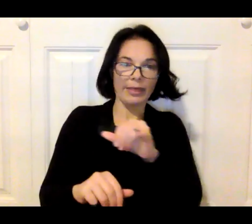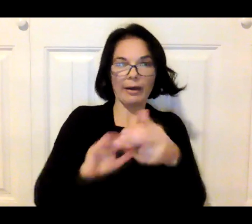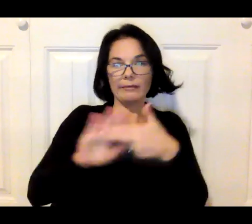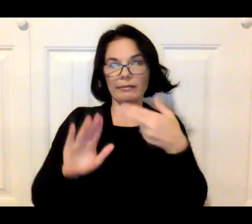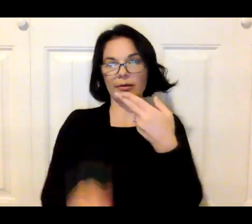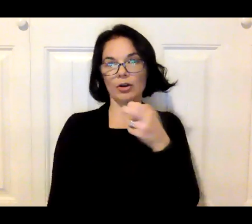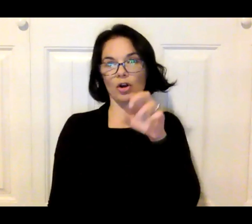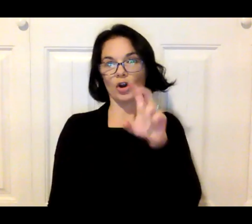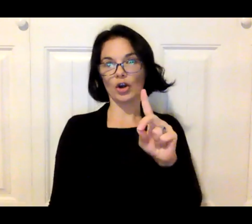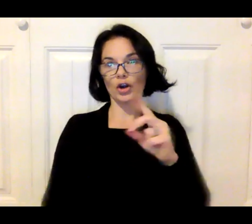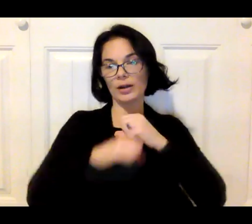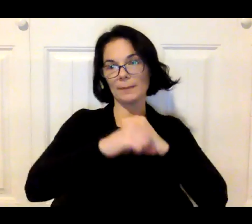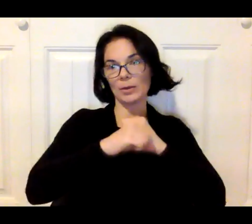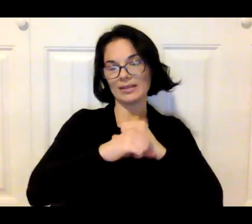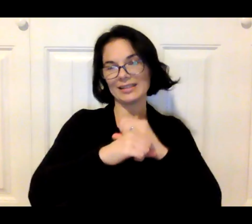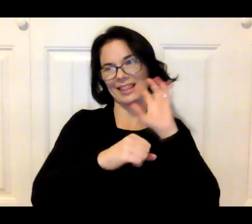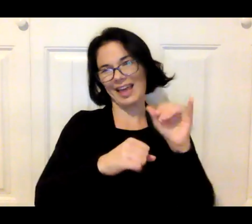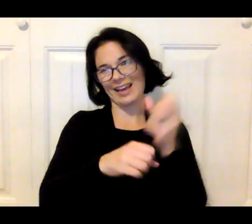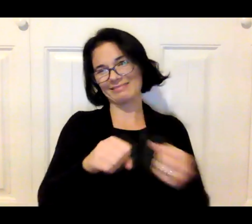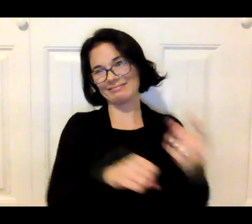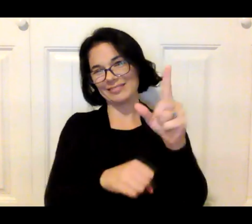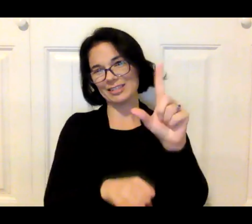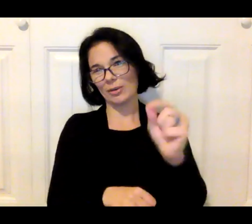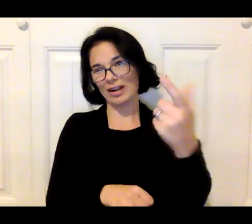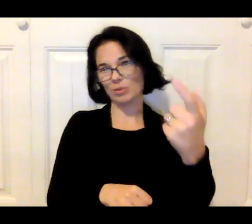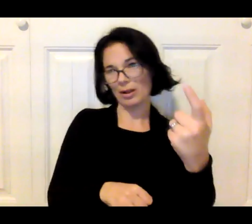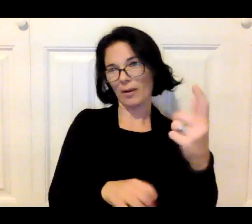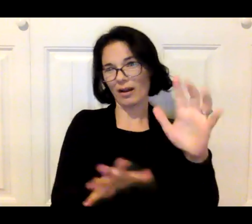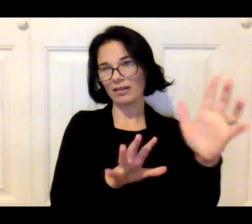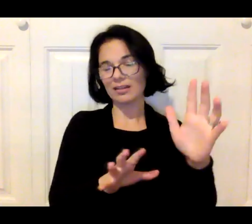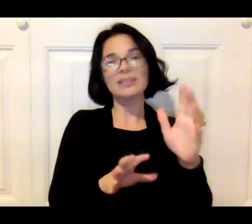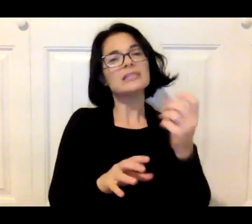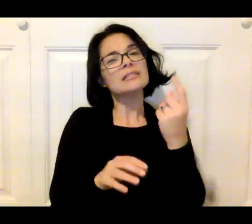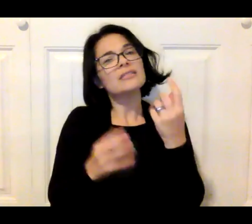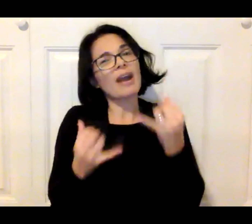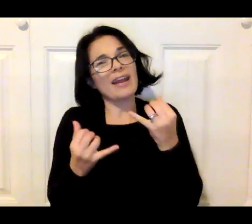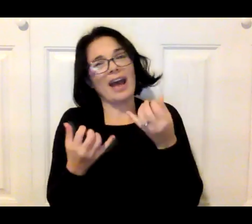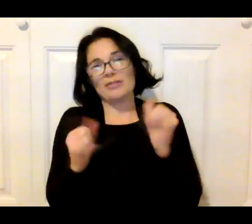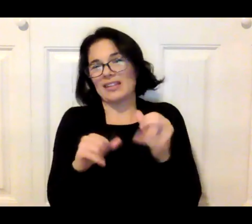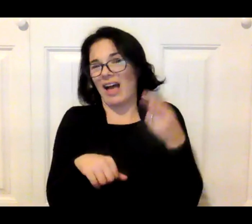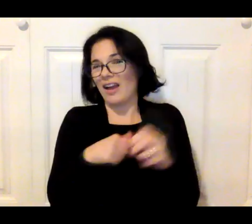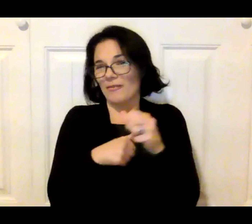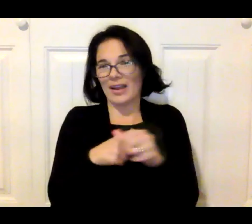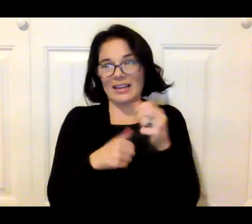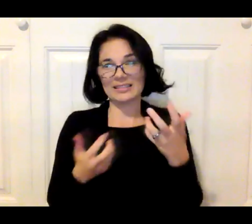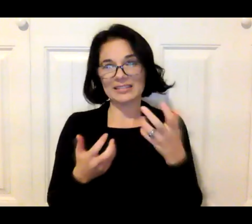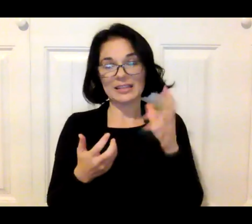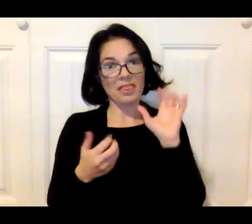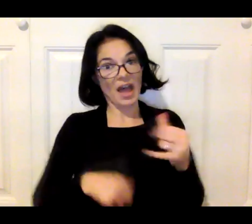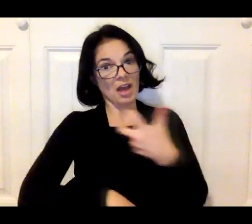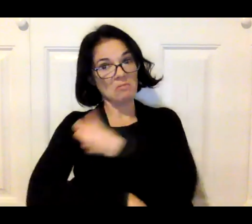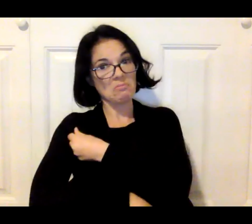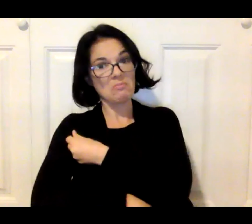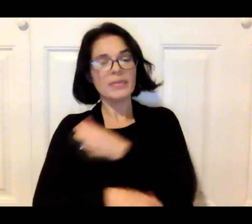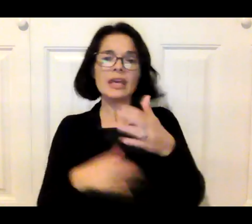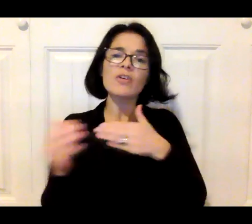according to plan. But it's still too big of a risk because you don't know for sure if the vaccine will, even